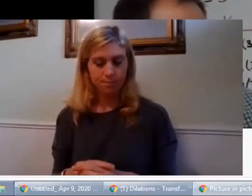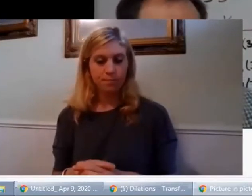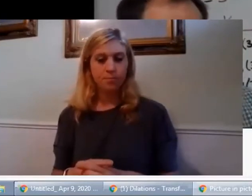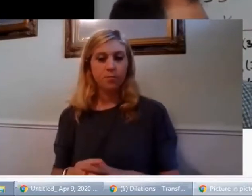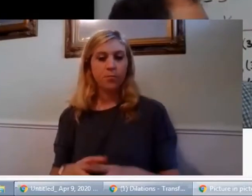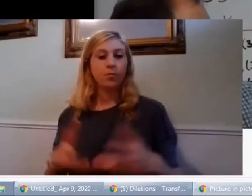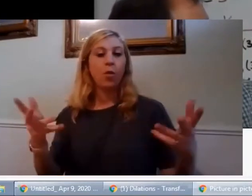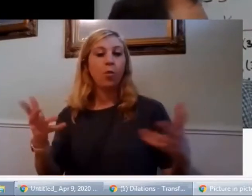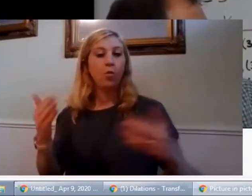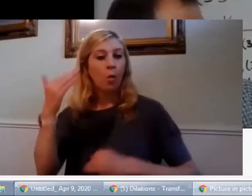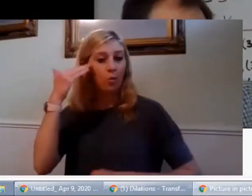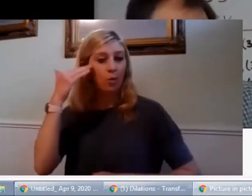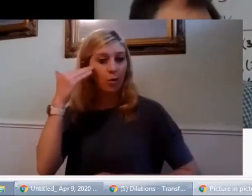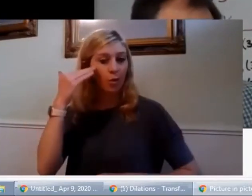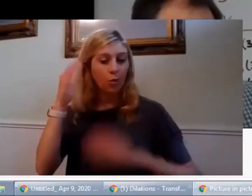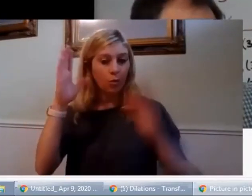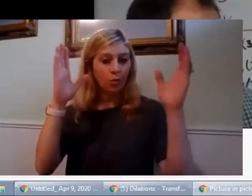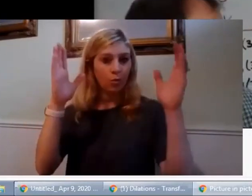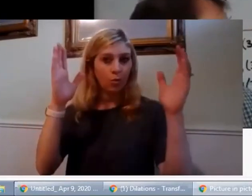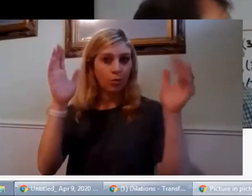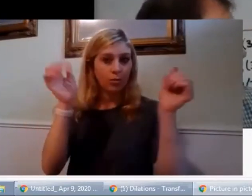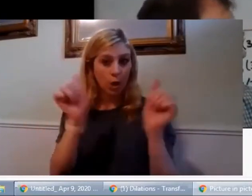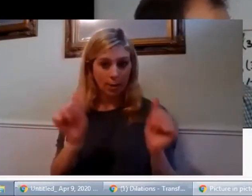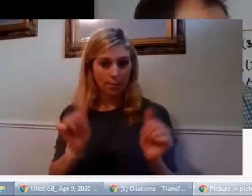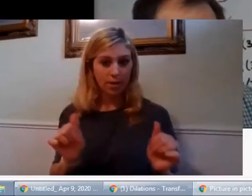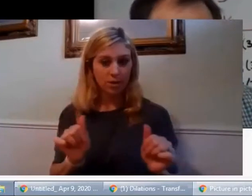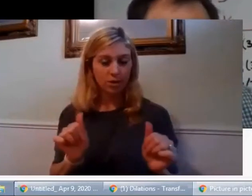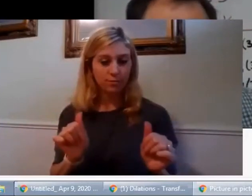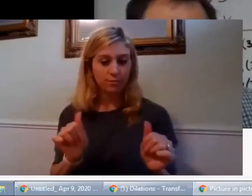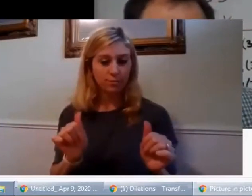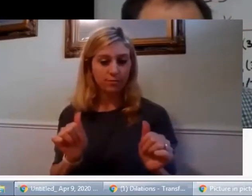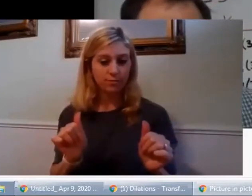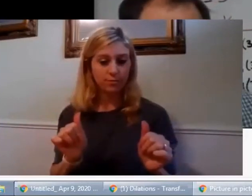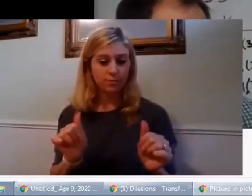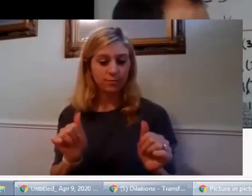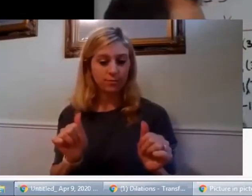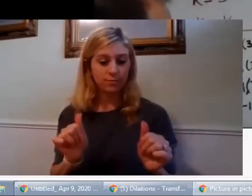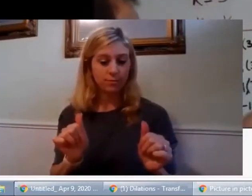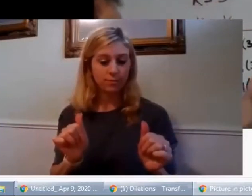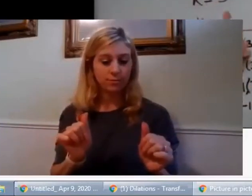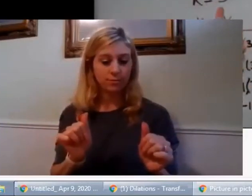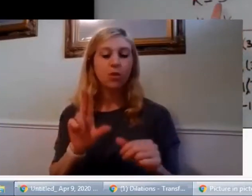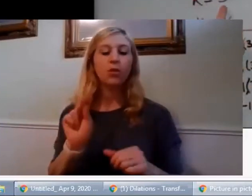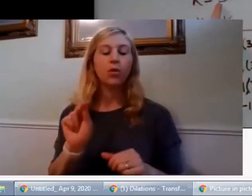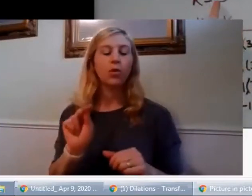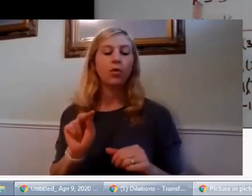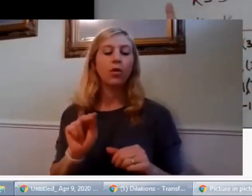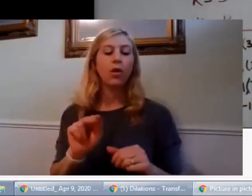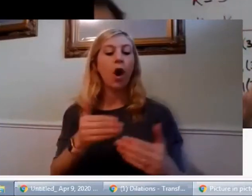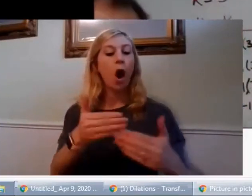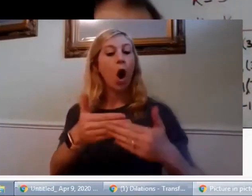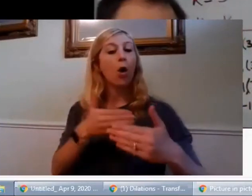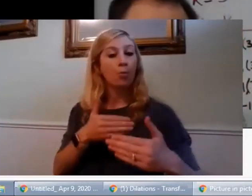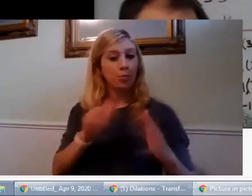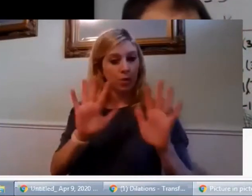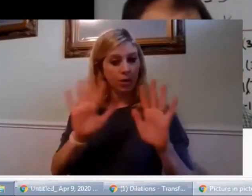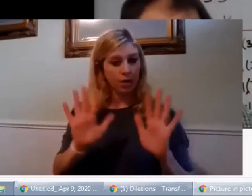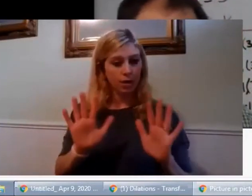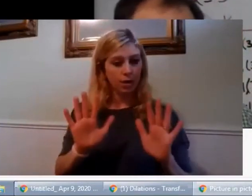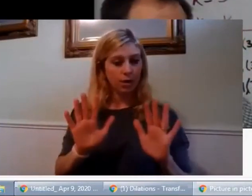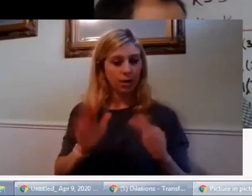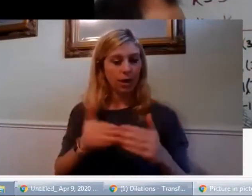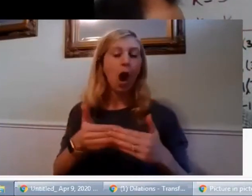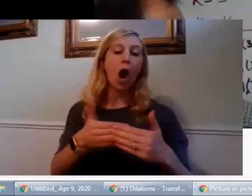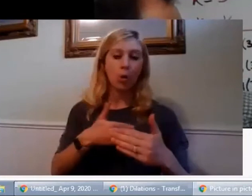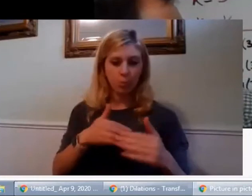and then our pre-image is here, then our image is here, and this blue one is 3 times